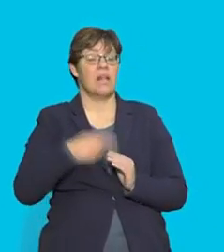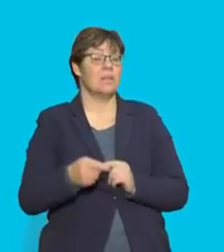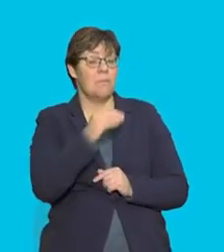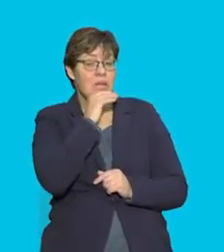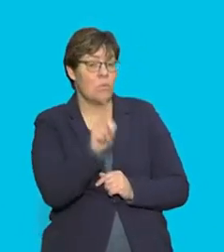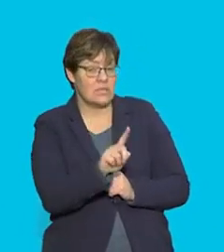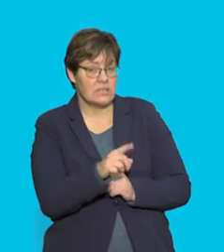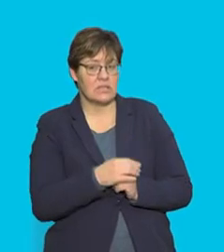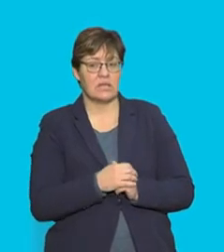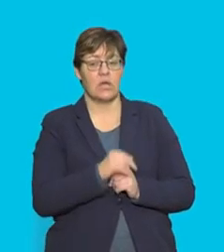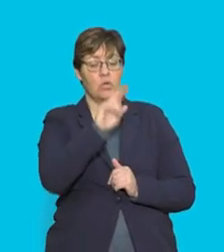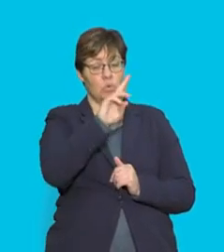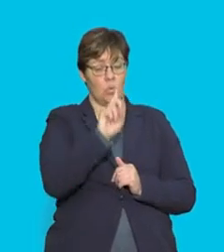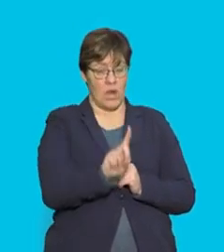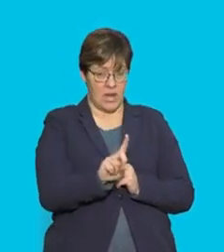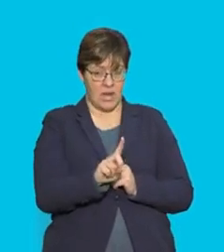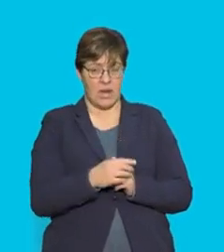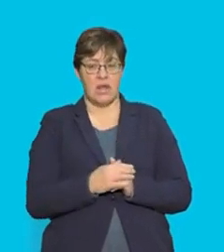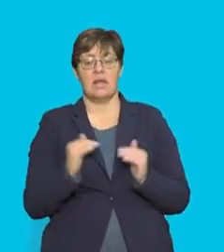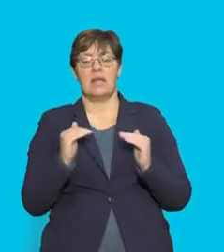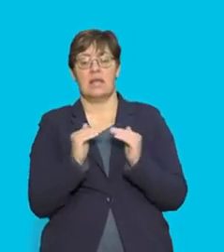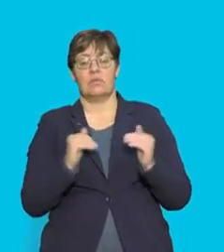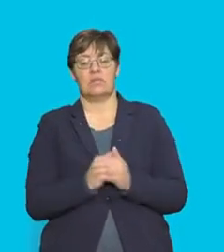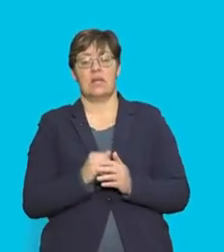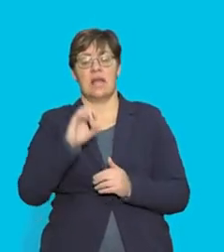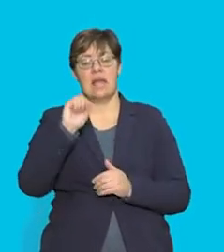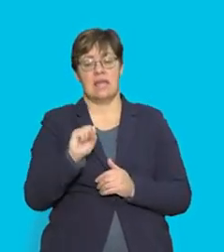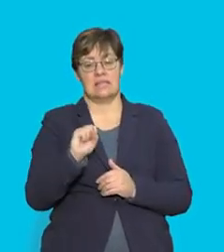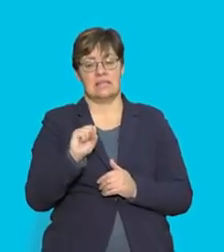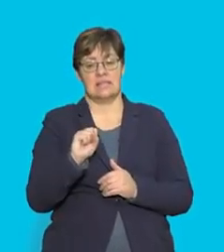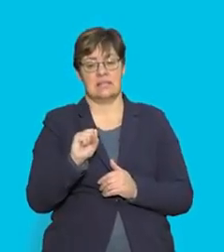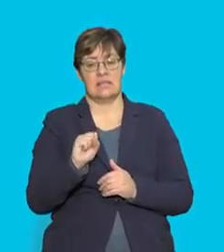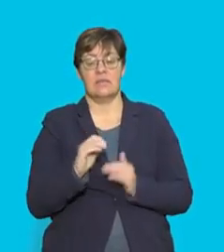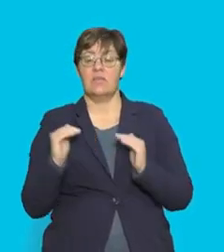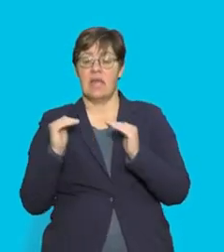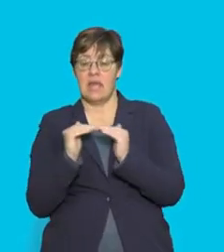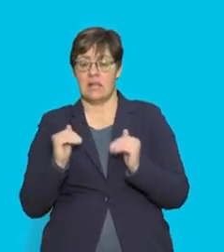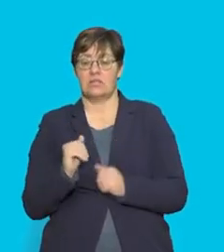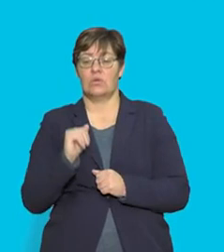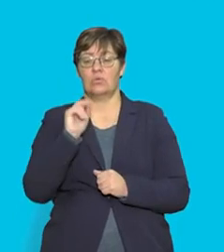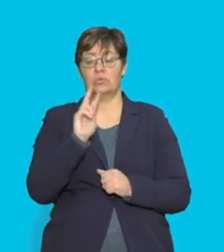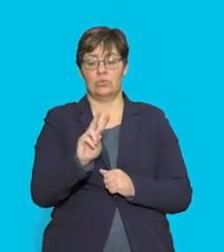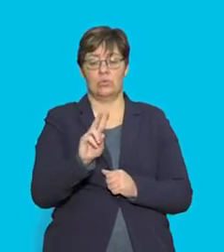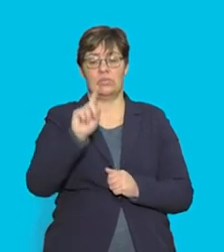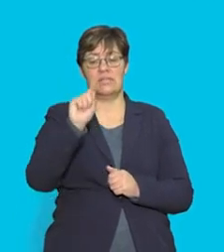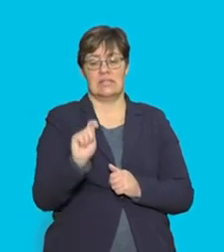a result, it means U1 will be equals to S, which will be equals